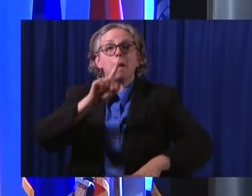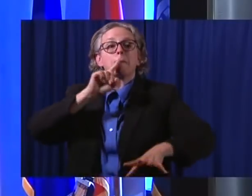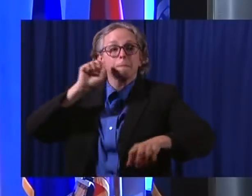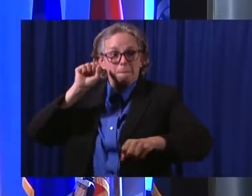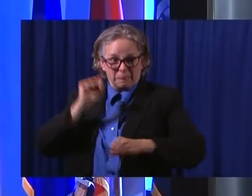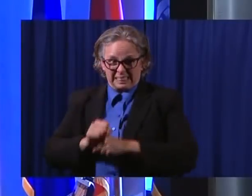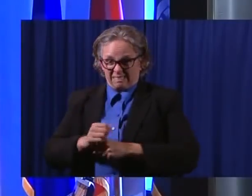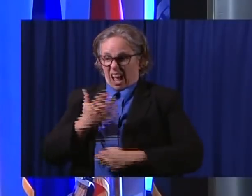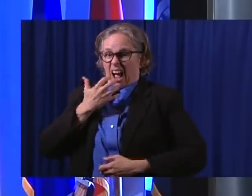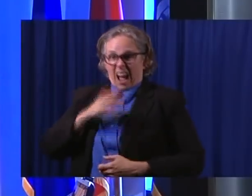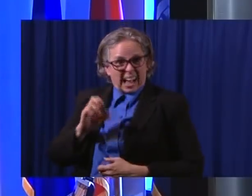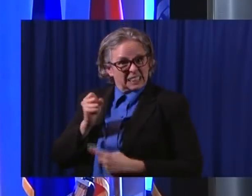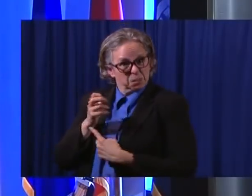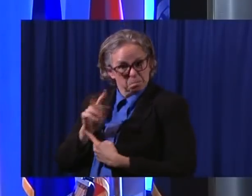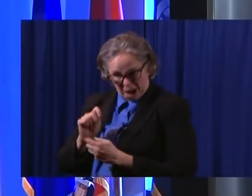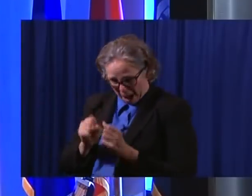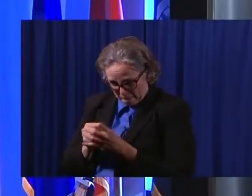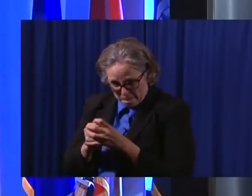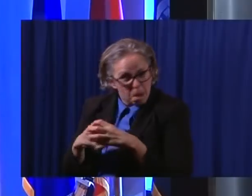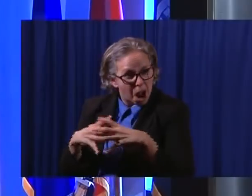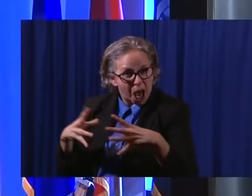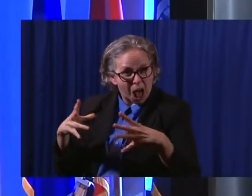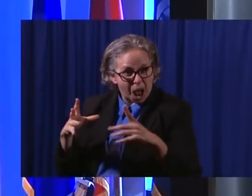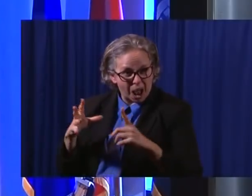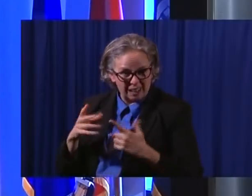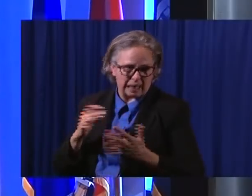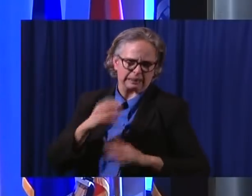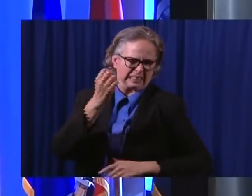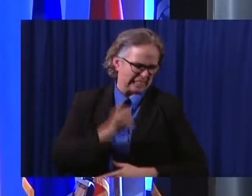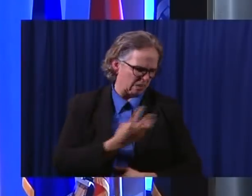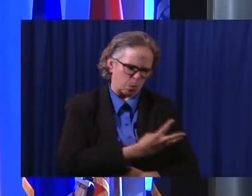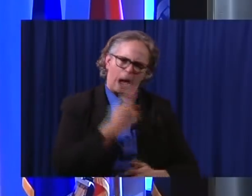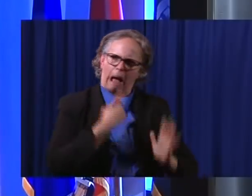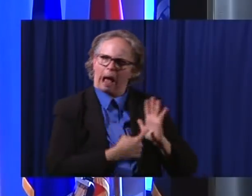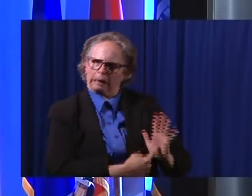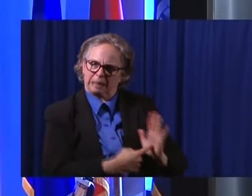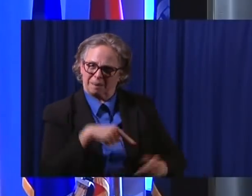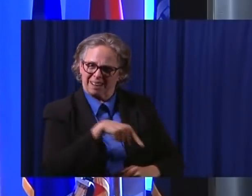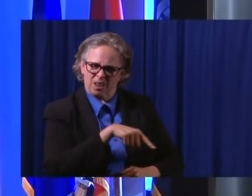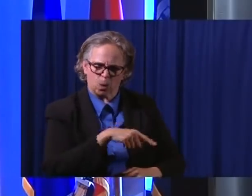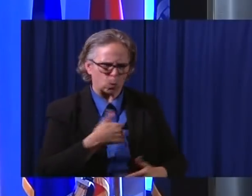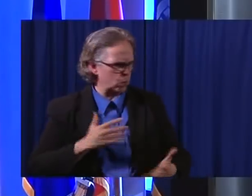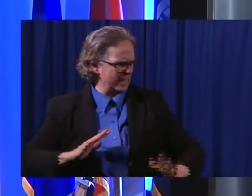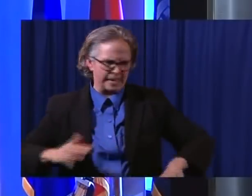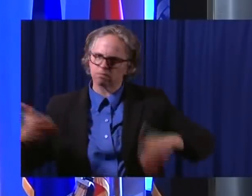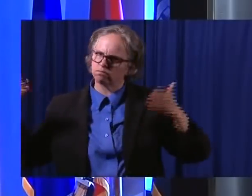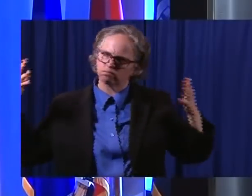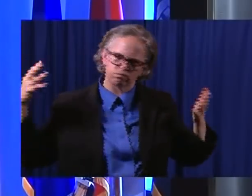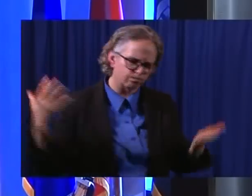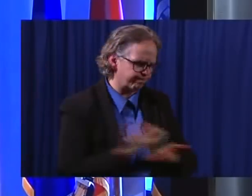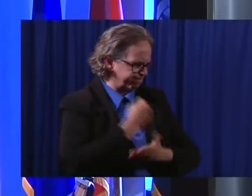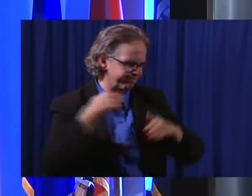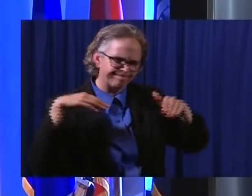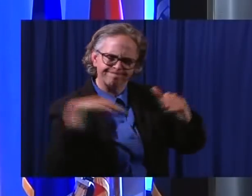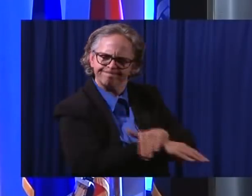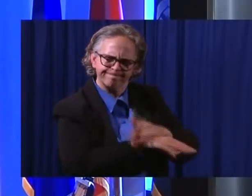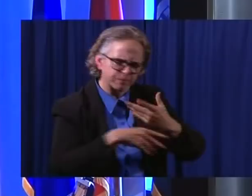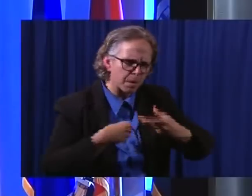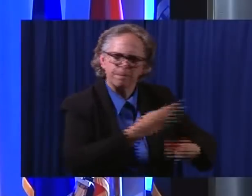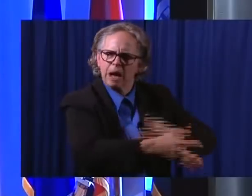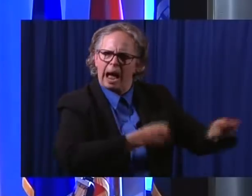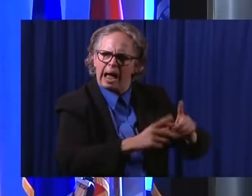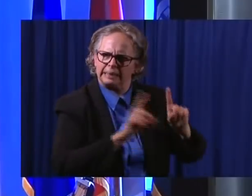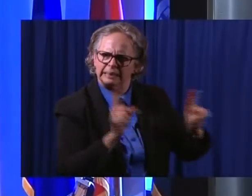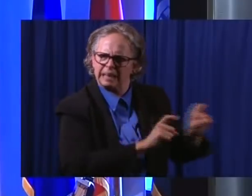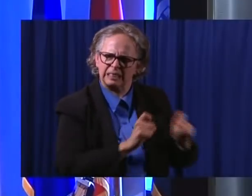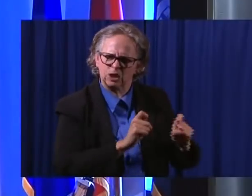mentioned, Governor, as we have in southwestern Ohio, we'll be there, and we'll help with the testing in order to get that disease back under